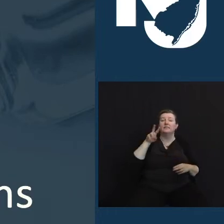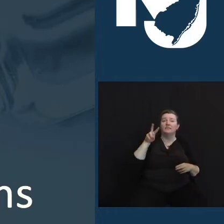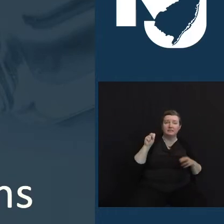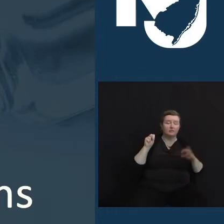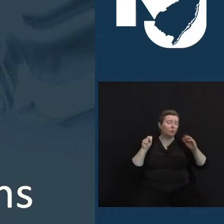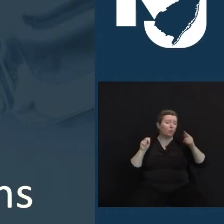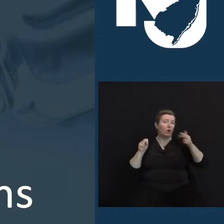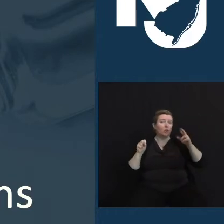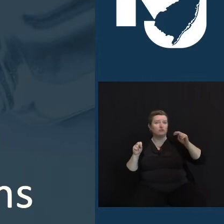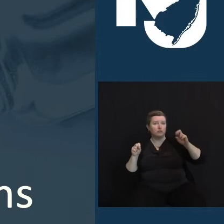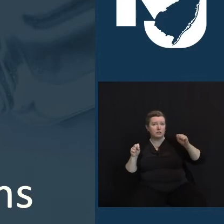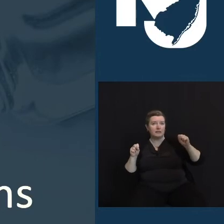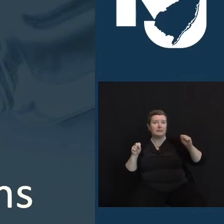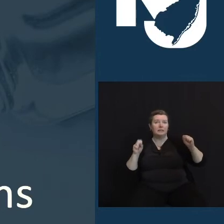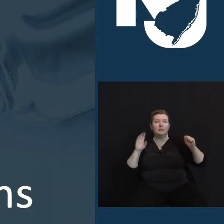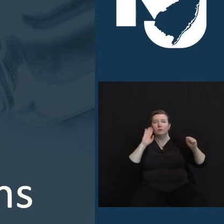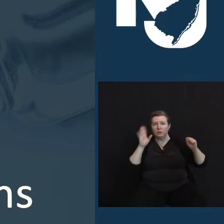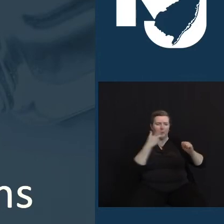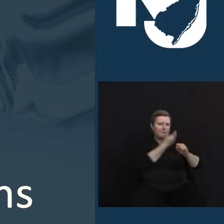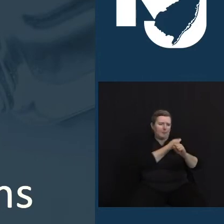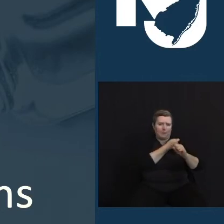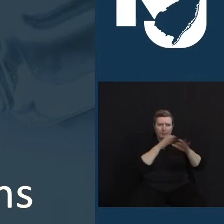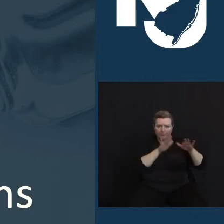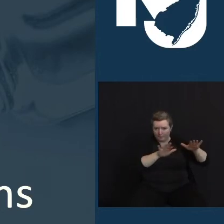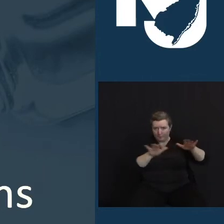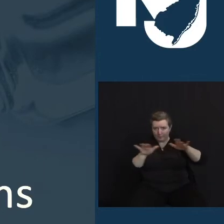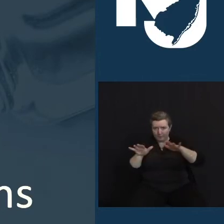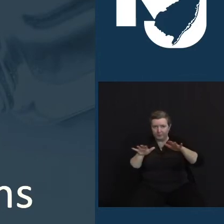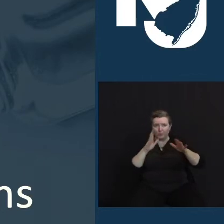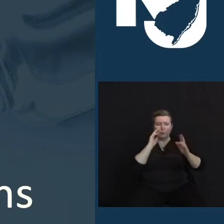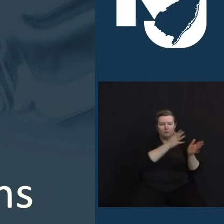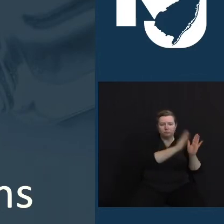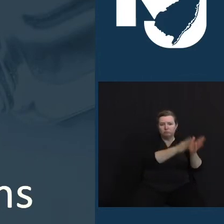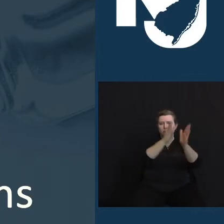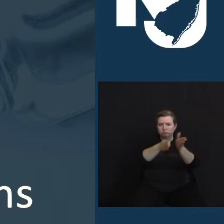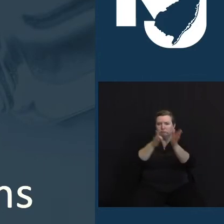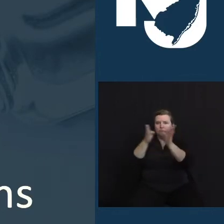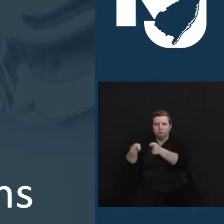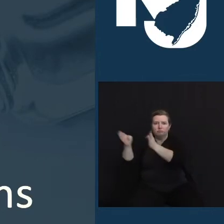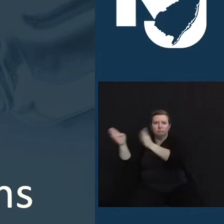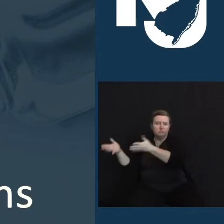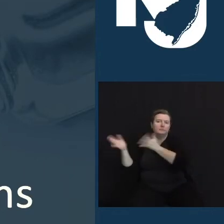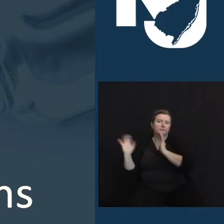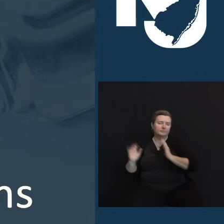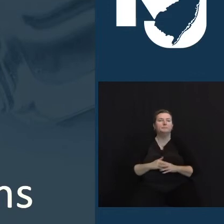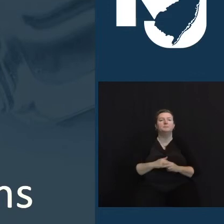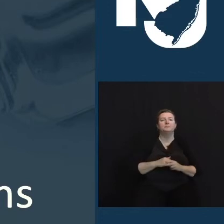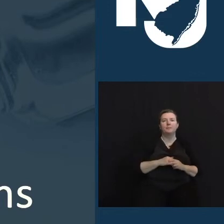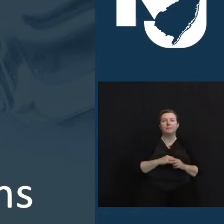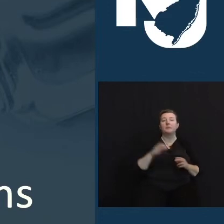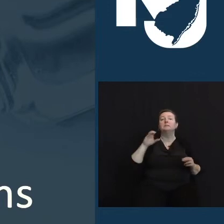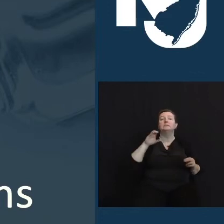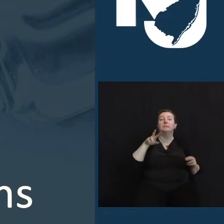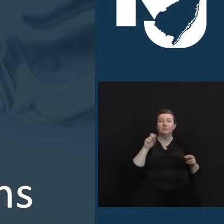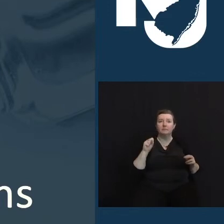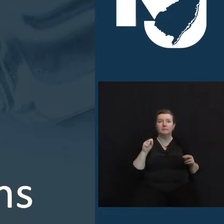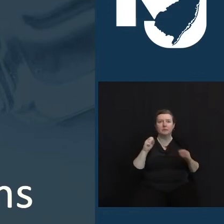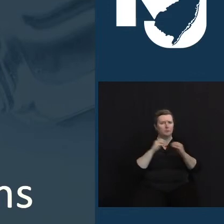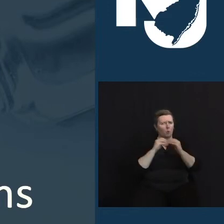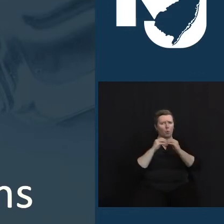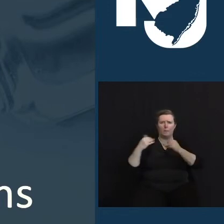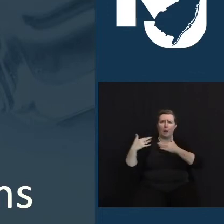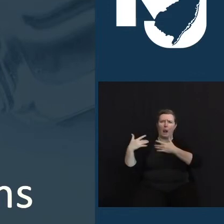every facility accepted into the federal pharmacy partnership, and I would say CVS has made more progress than Walgreens, and we hope